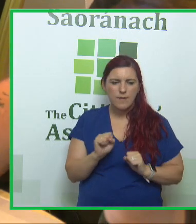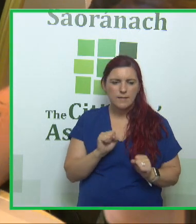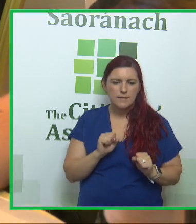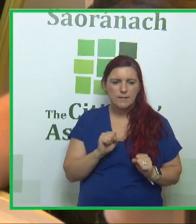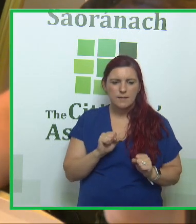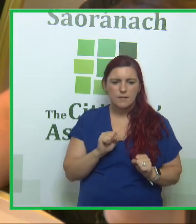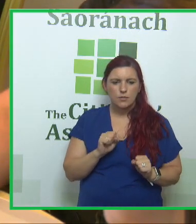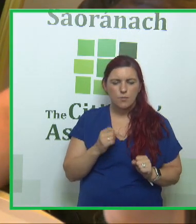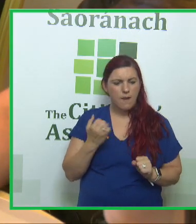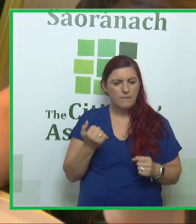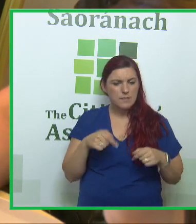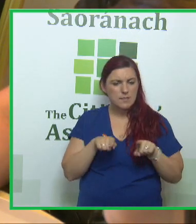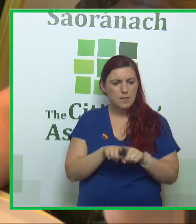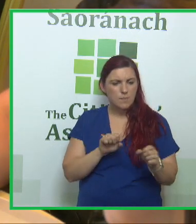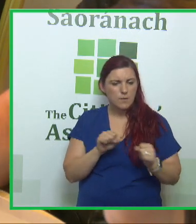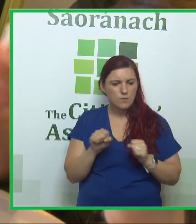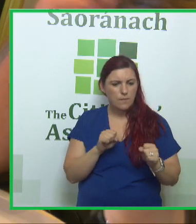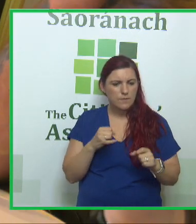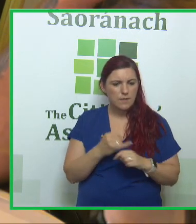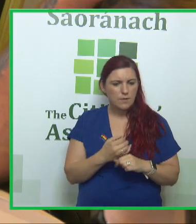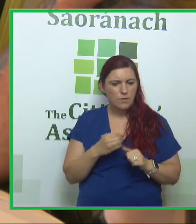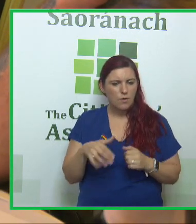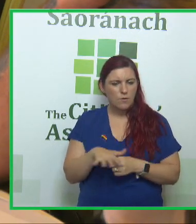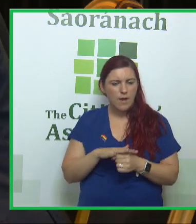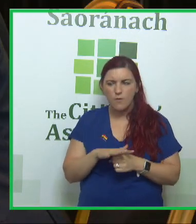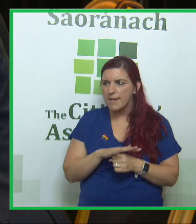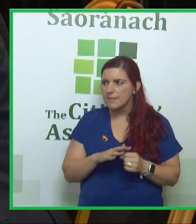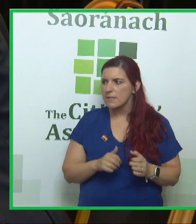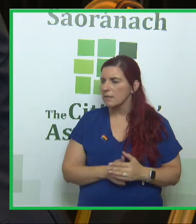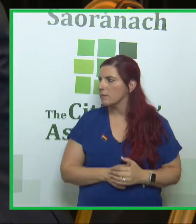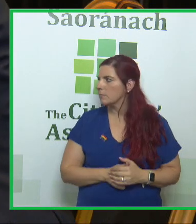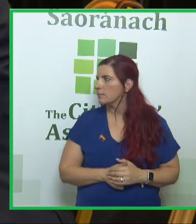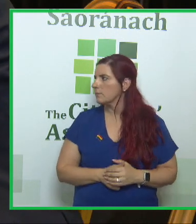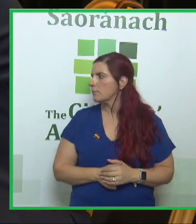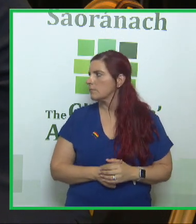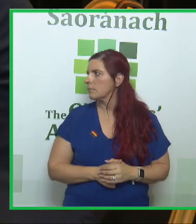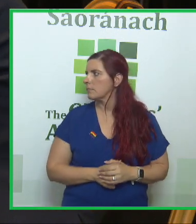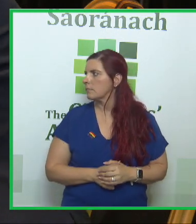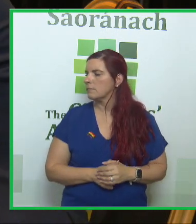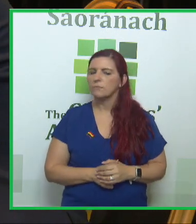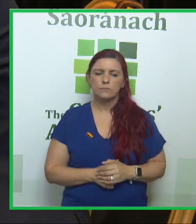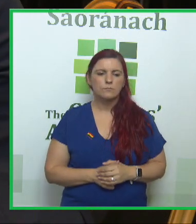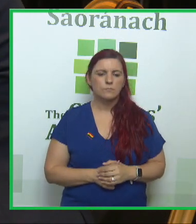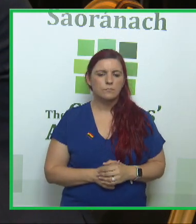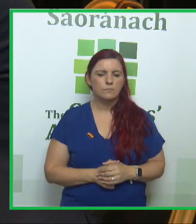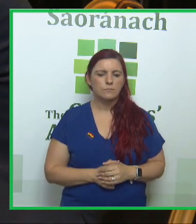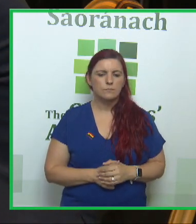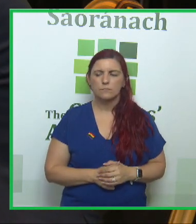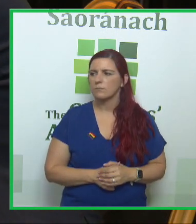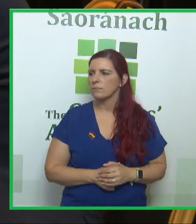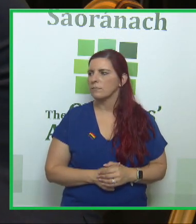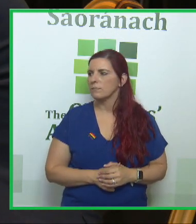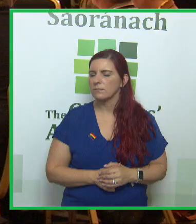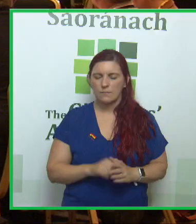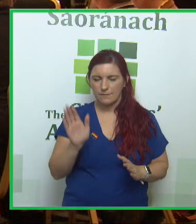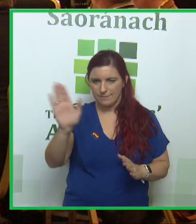there similar services in areas other than Dublin and the Midwest? Thank you. Okay. Can we just take two or three questions?